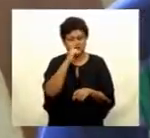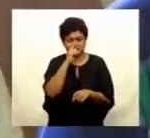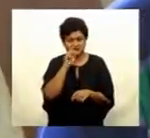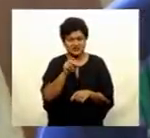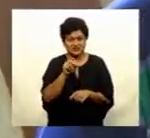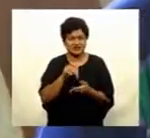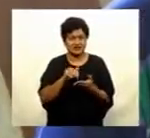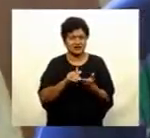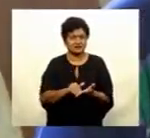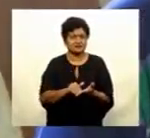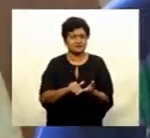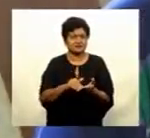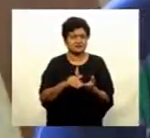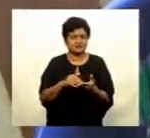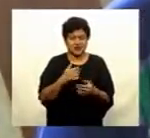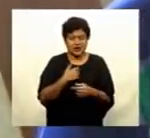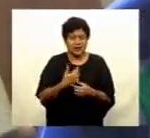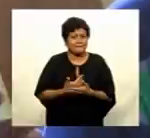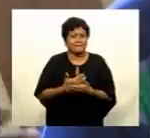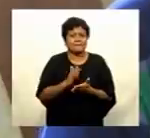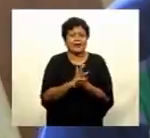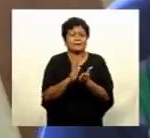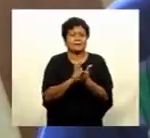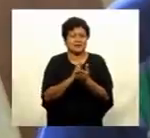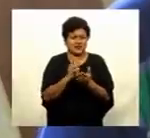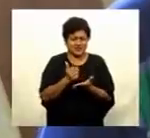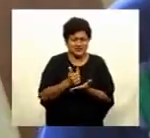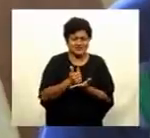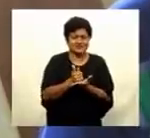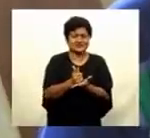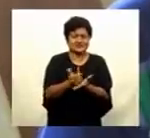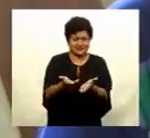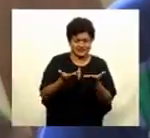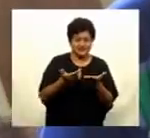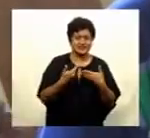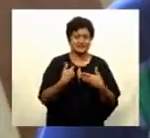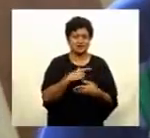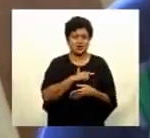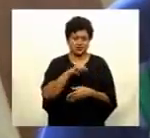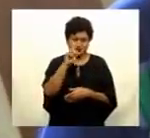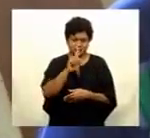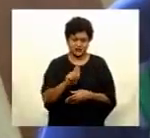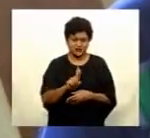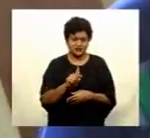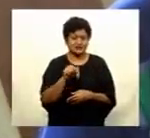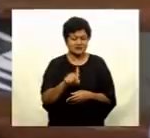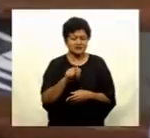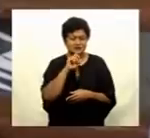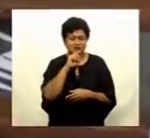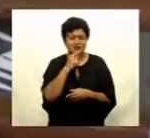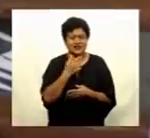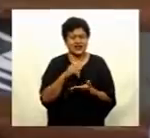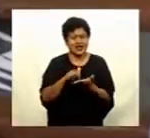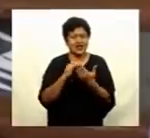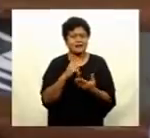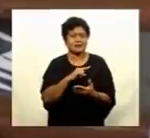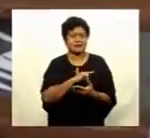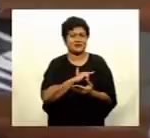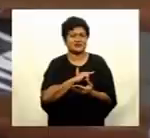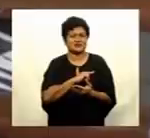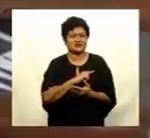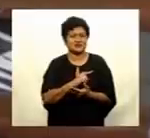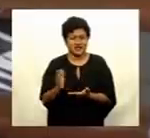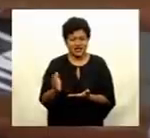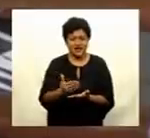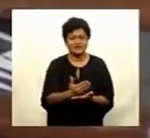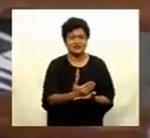I'm grateful for the assistance given today, and the equipments that are given will definitely boost our harvesting this season. The distribution will run over